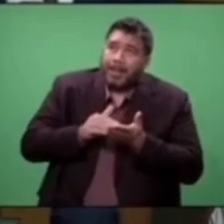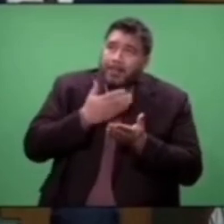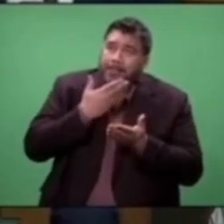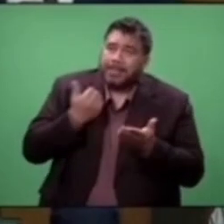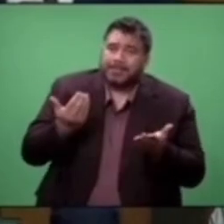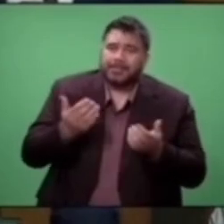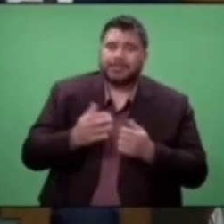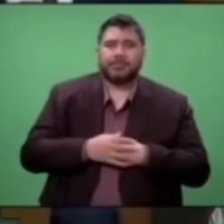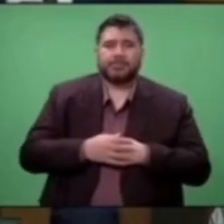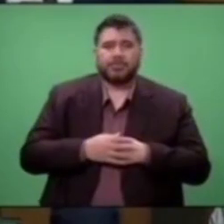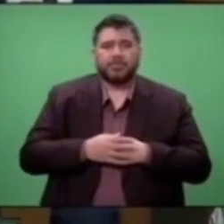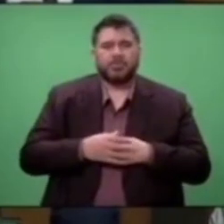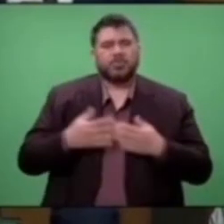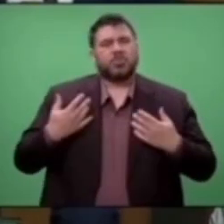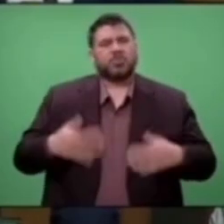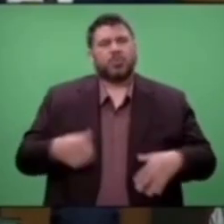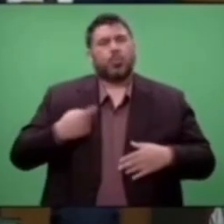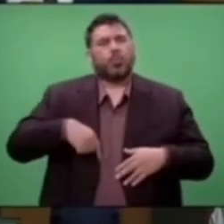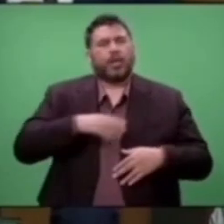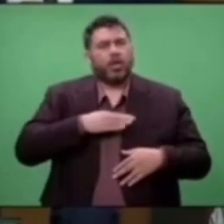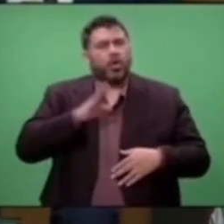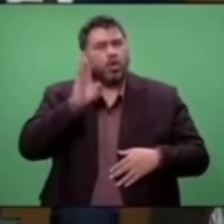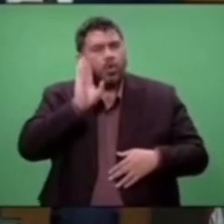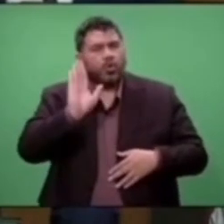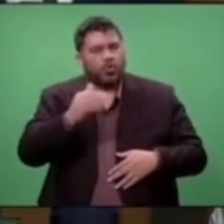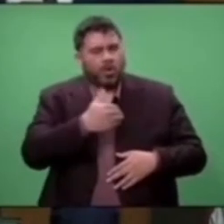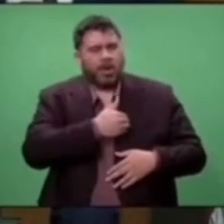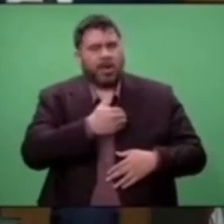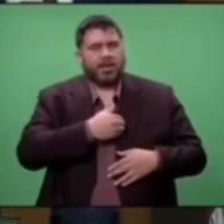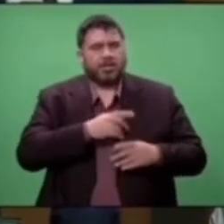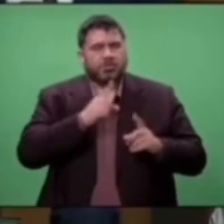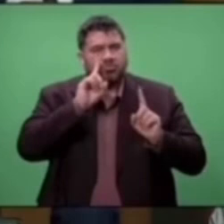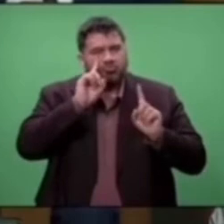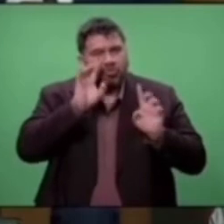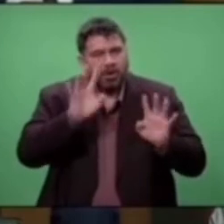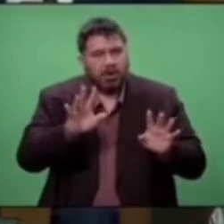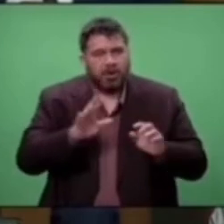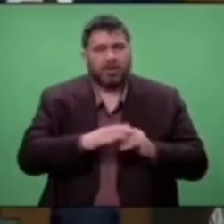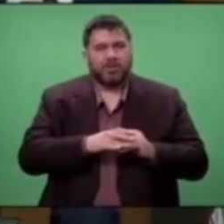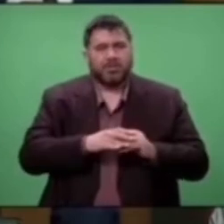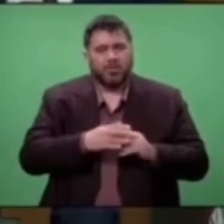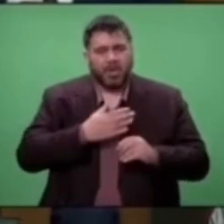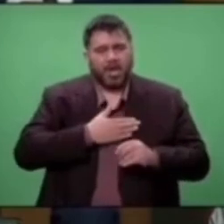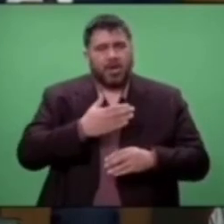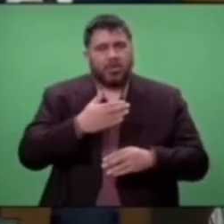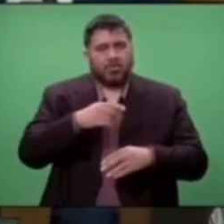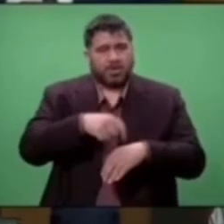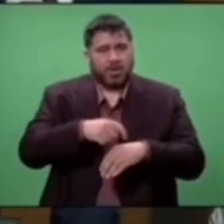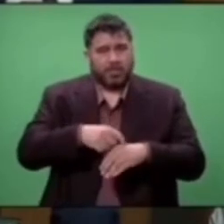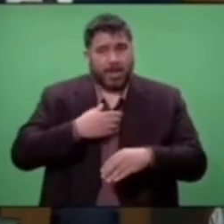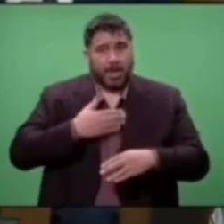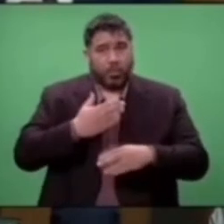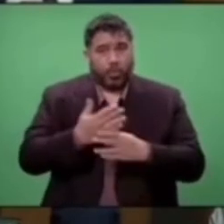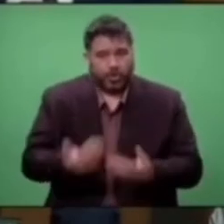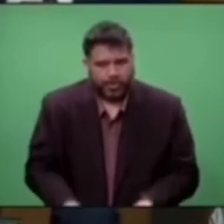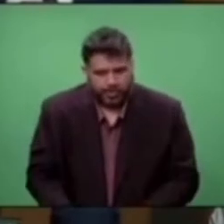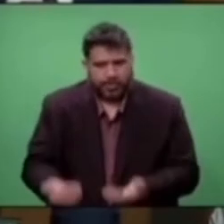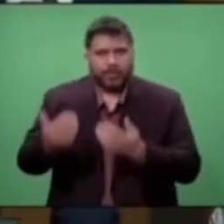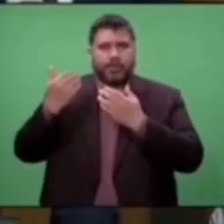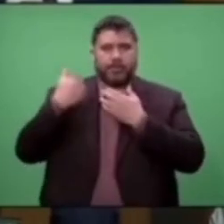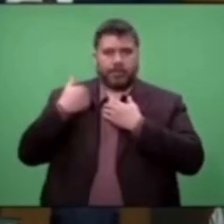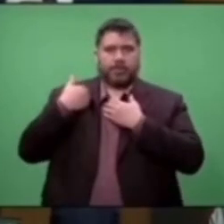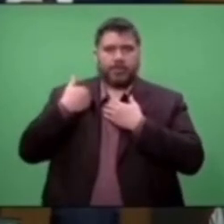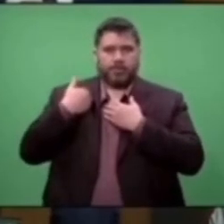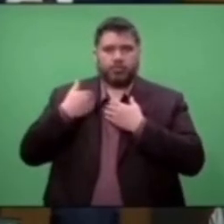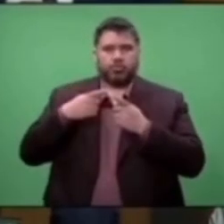heard the sobbing of your hearts, and have been tasked to give you solace from the harsh winds of time, resolution